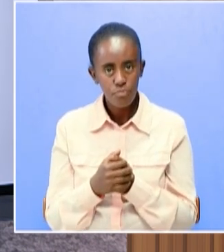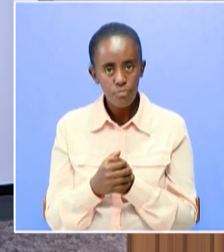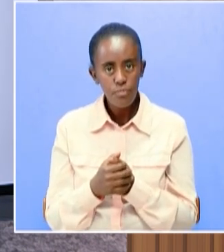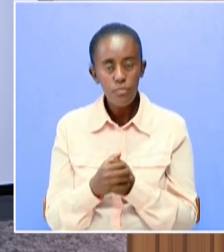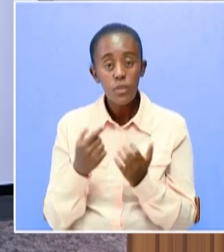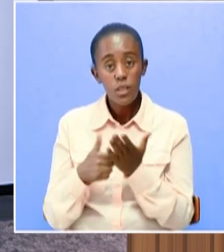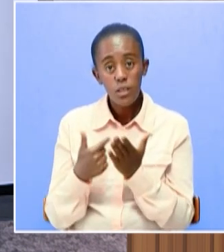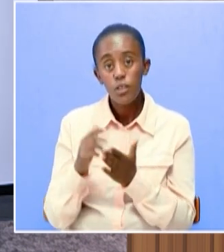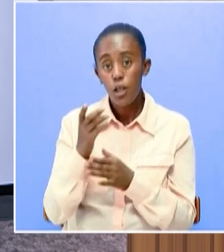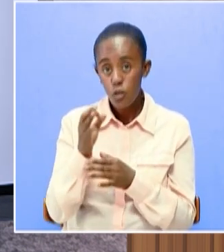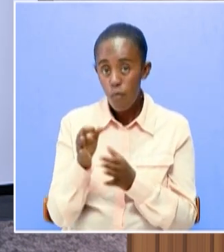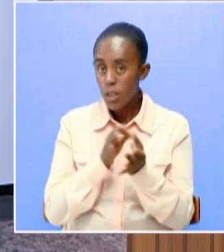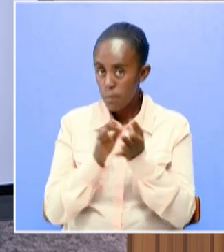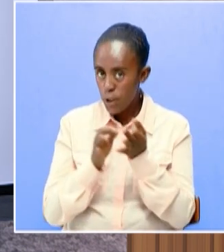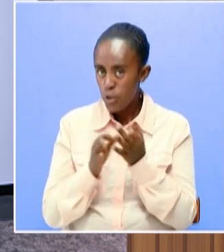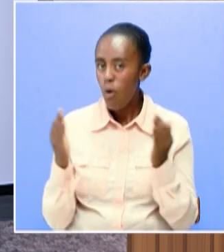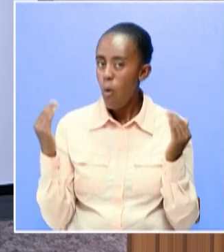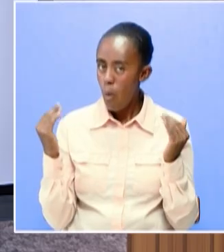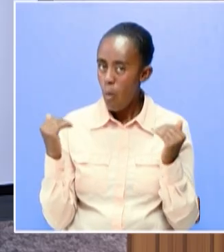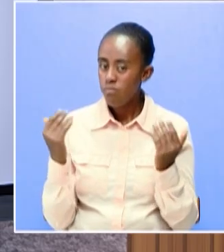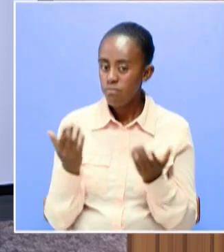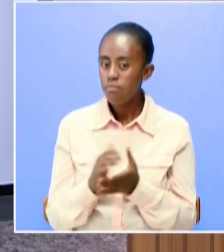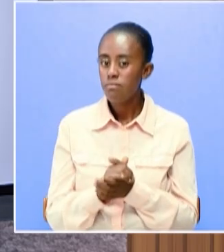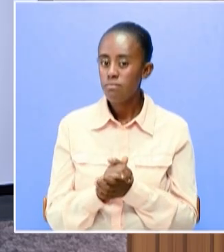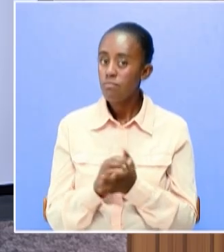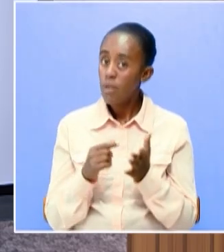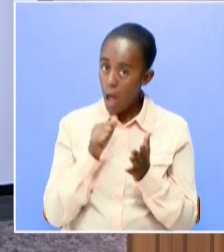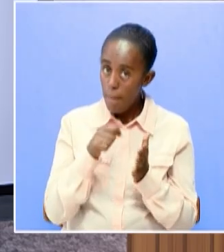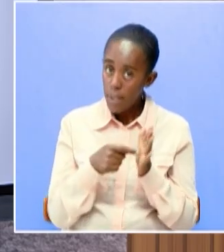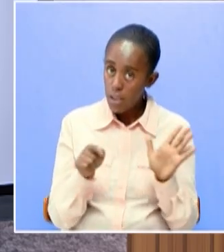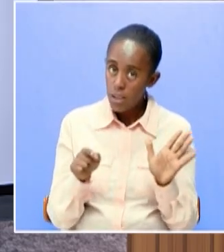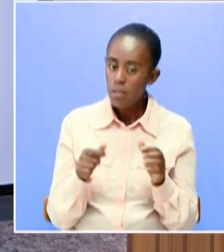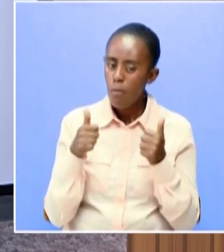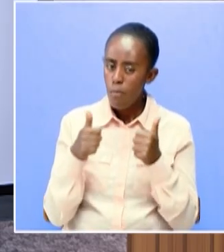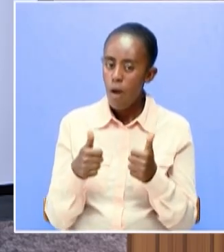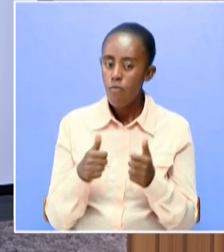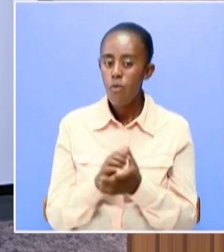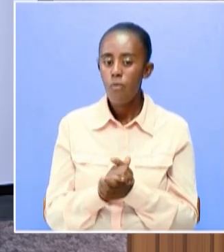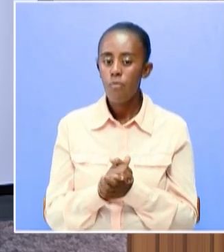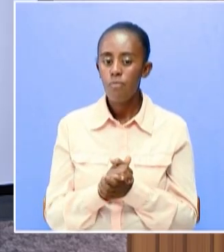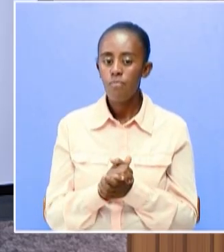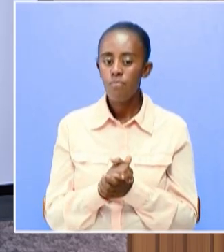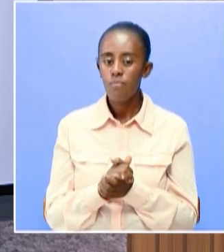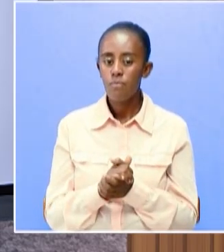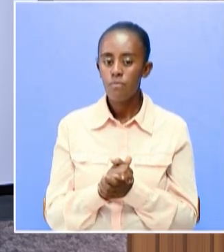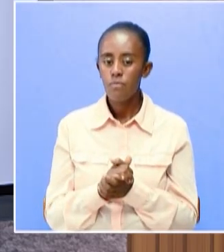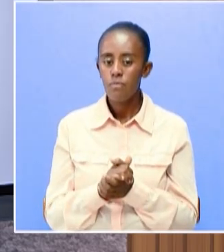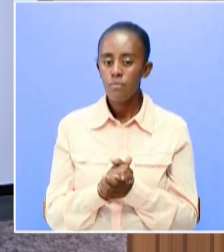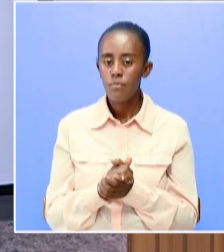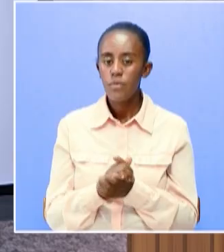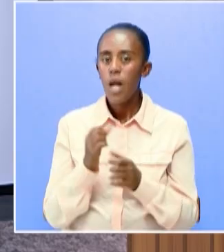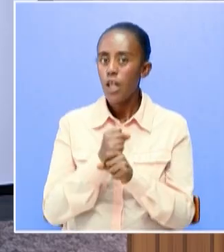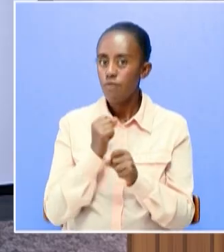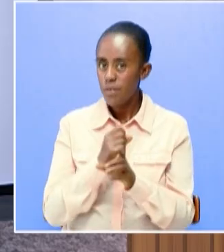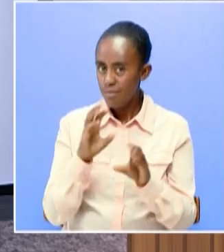such kinds of expressions. I hope I'm clear. Bravo. Come on, please. Let me give you an